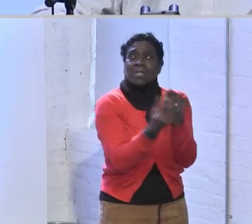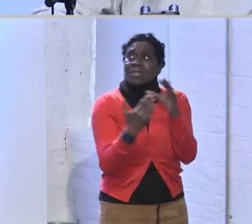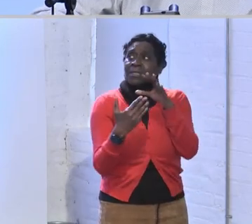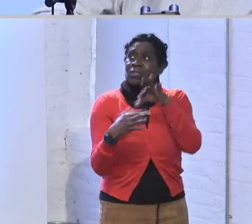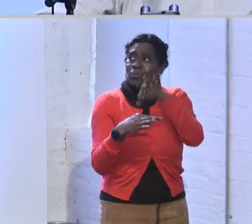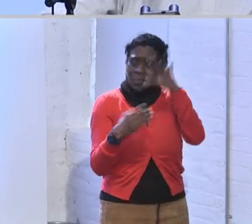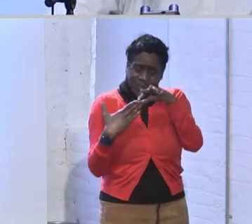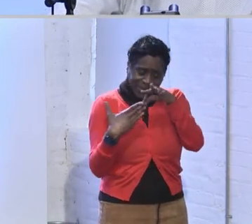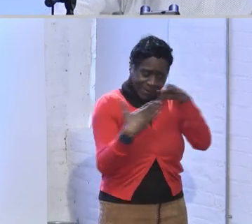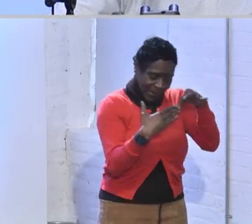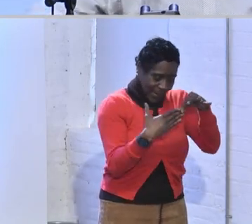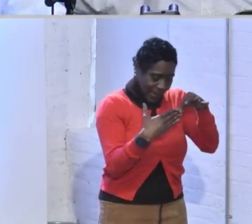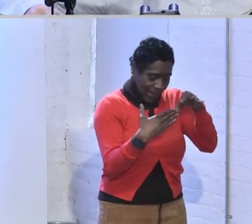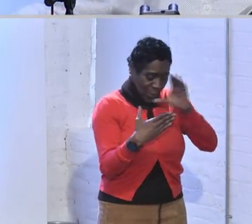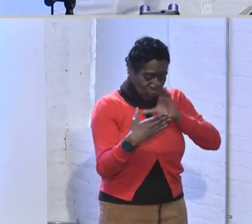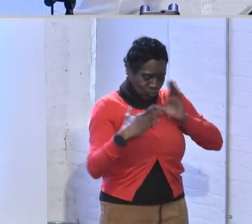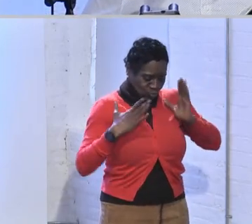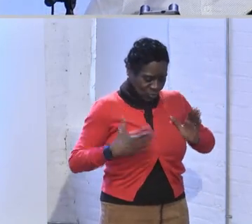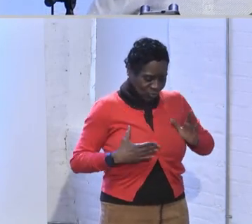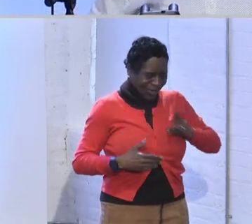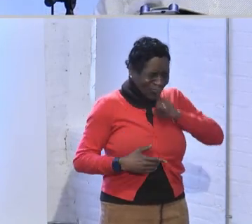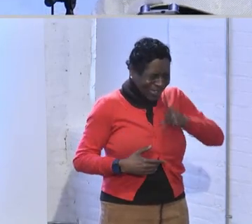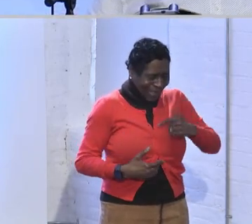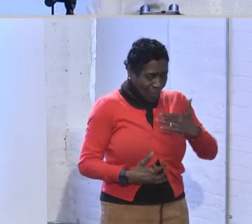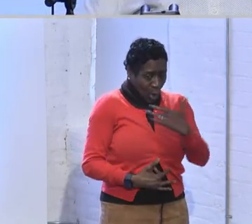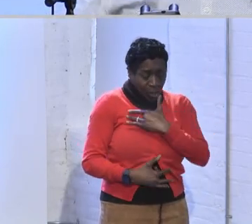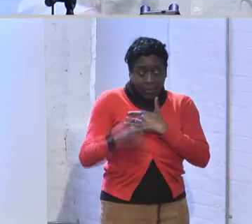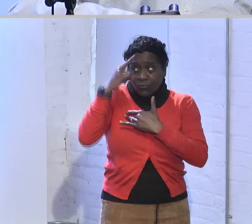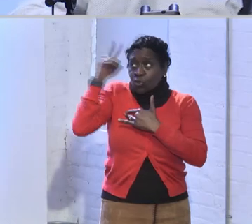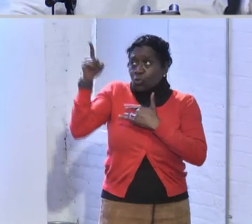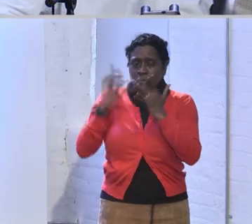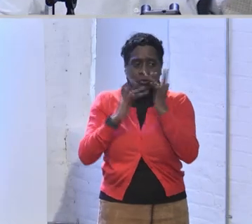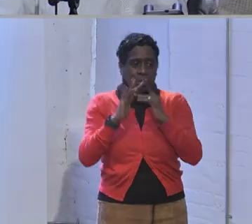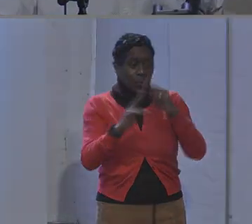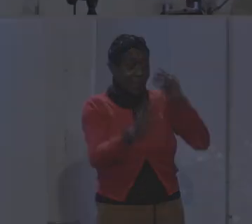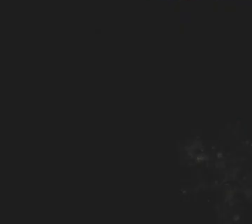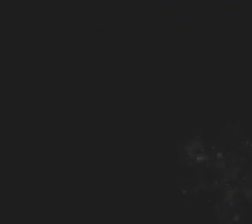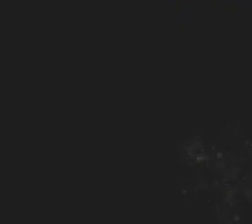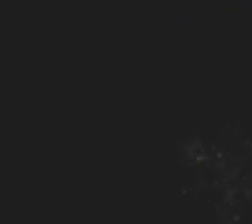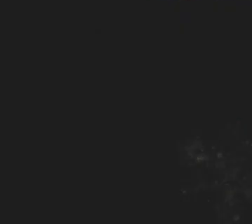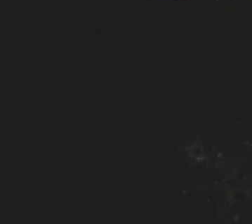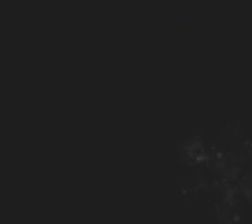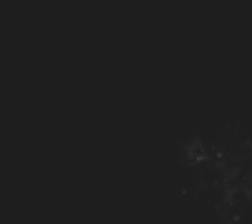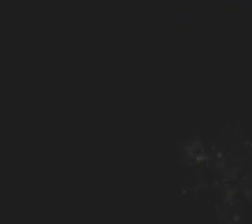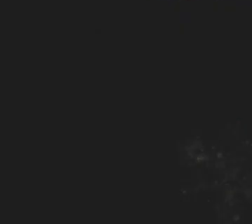Christians, and that have a genuine heart for you. In Jesus' name we pray. Amen.